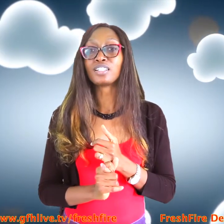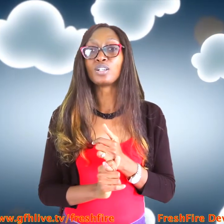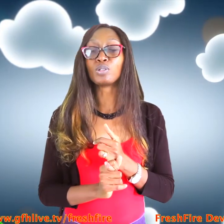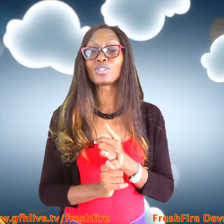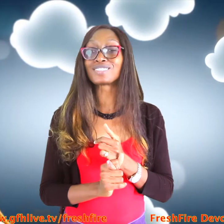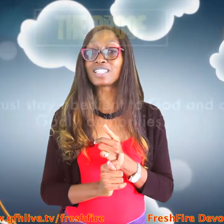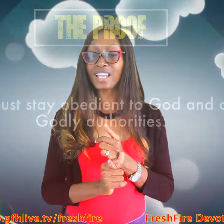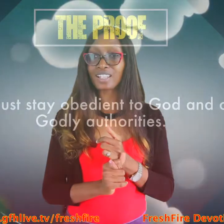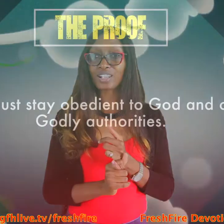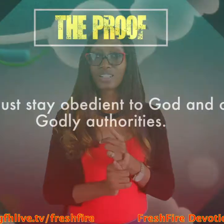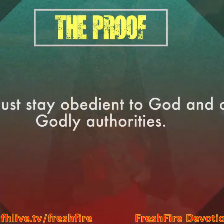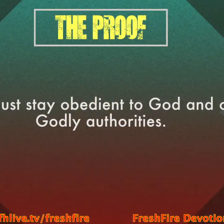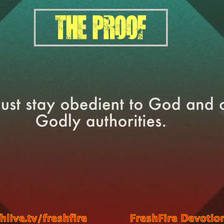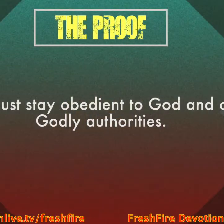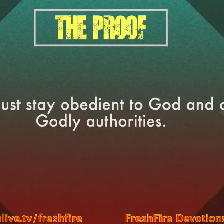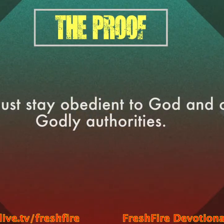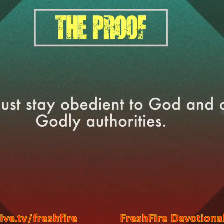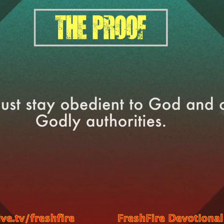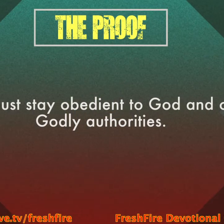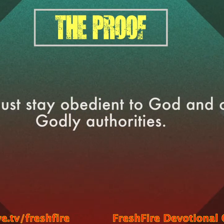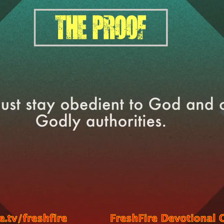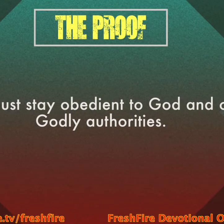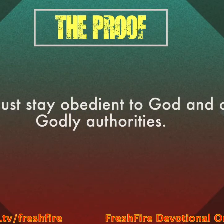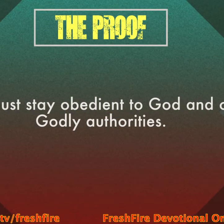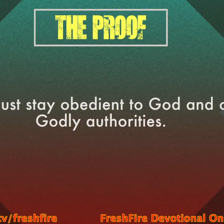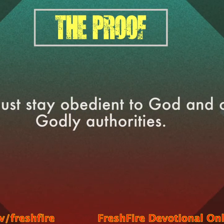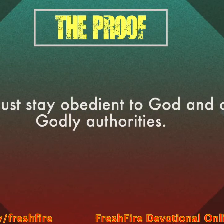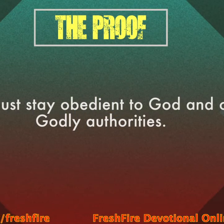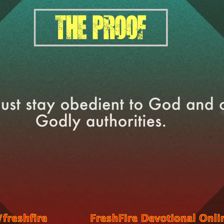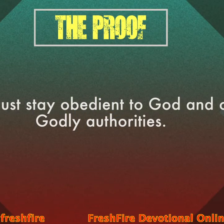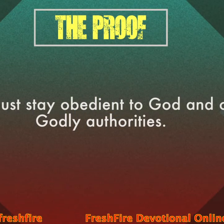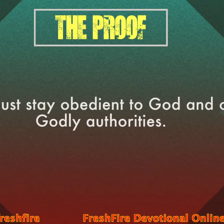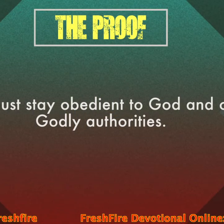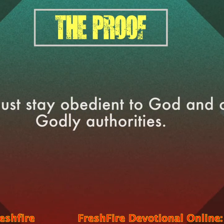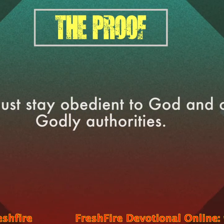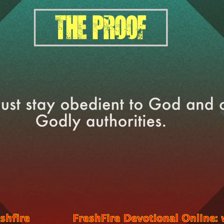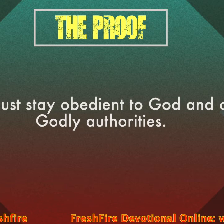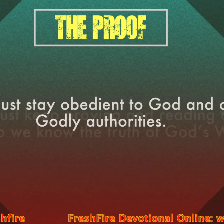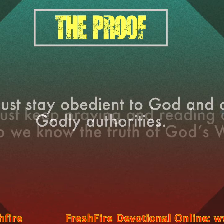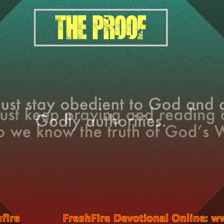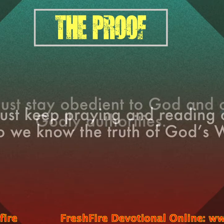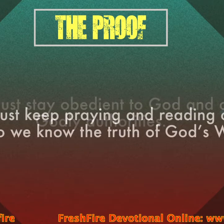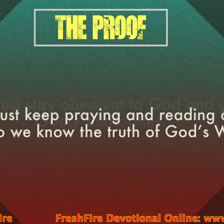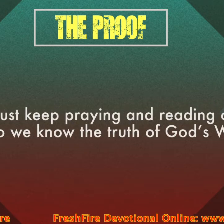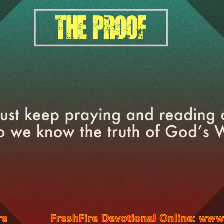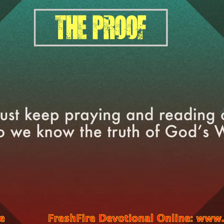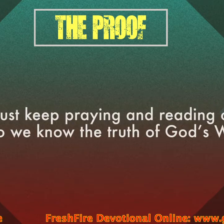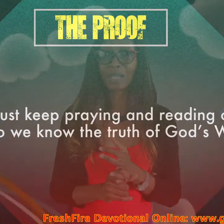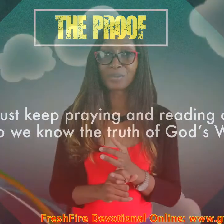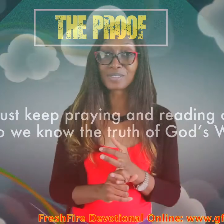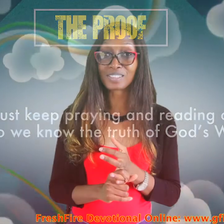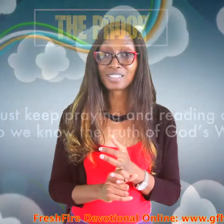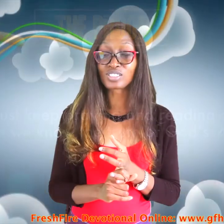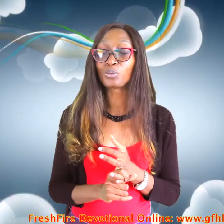that we must stay obedient to God and our godly authorities. Let's remember that we must keep praying, reading